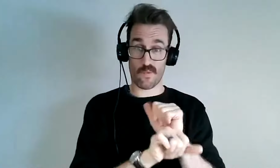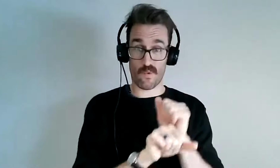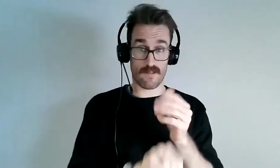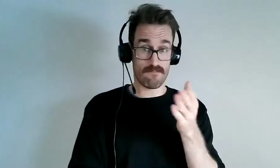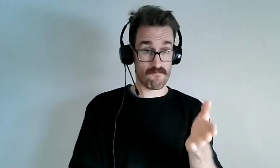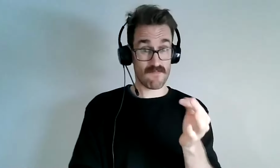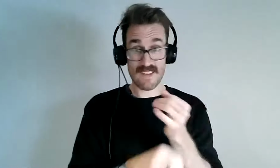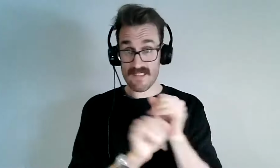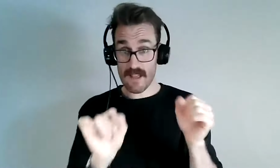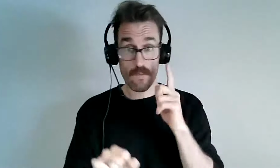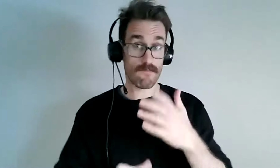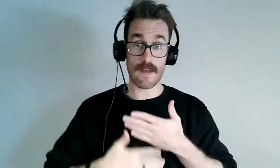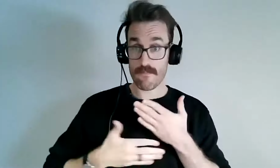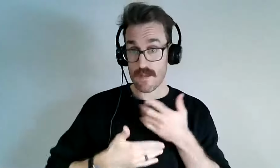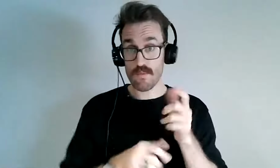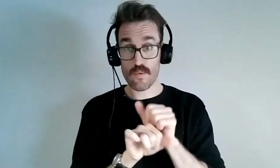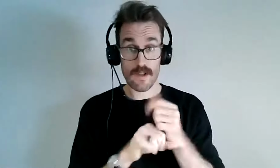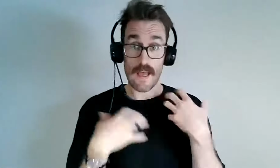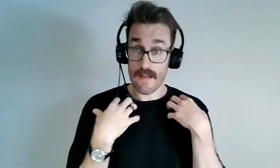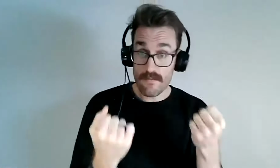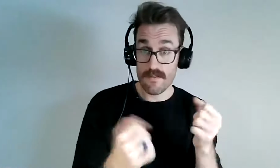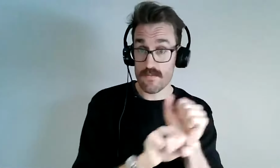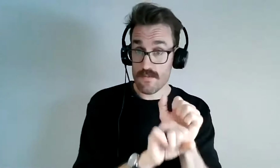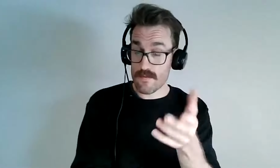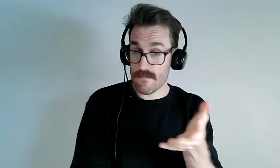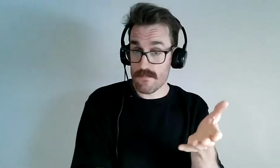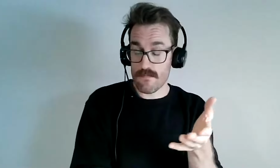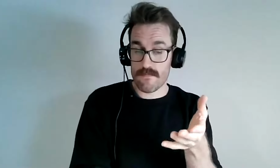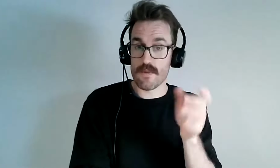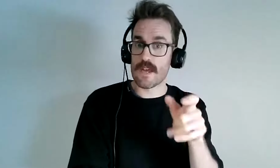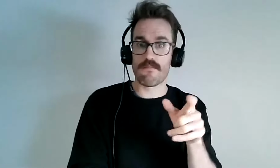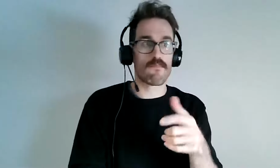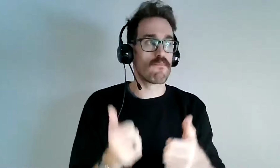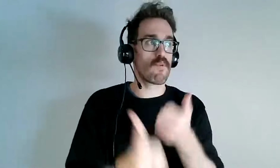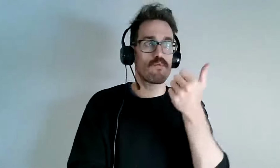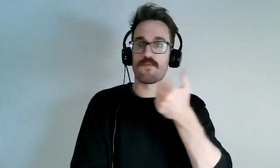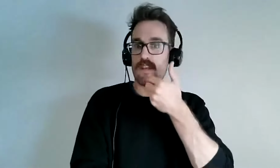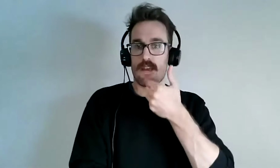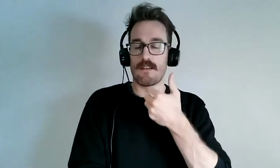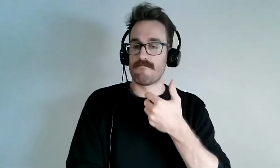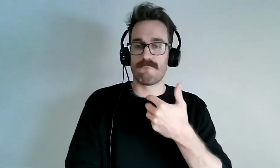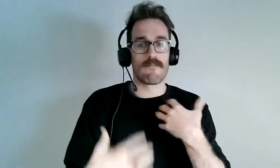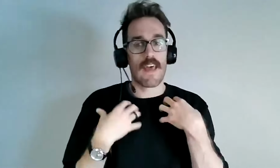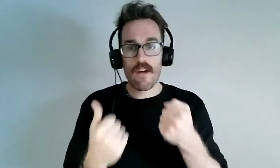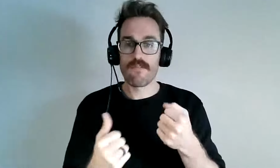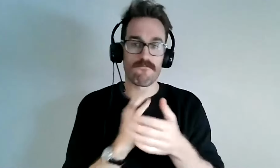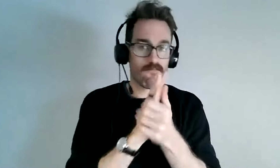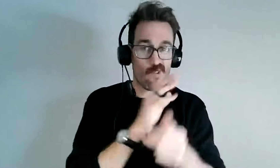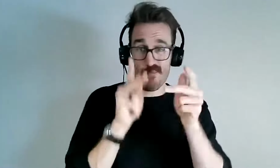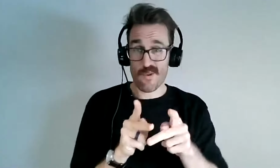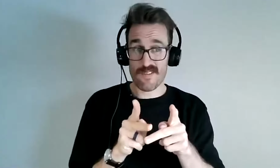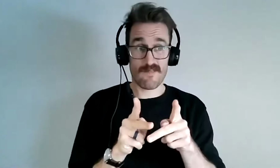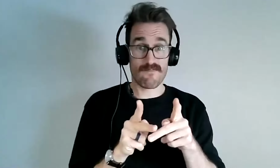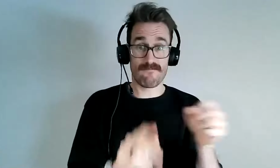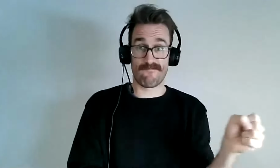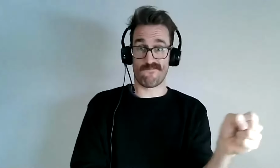happy there? And will I be healthy working there? You can take the healthiest and most skilled person in the world, you put them in a